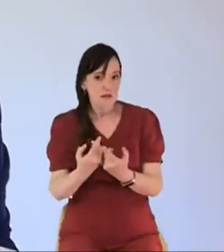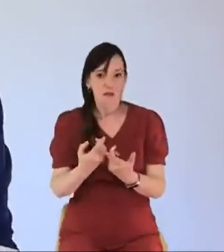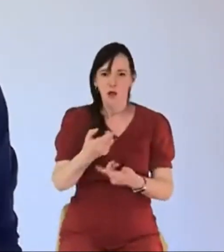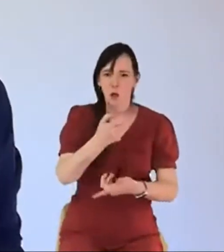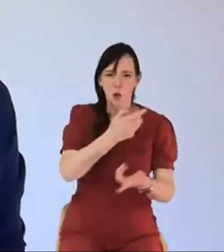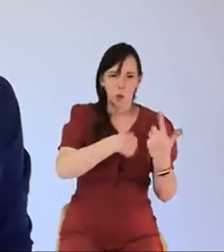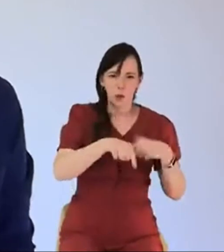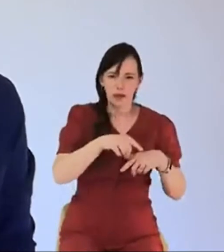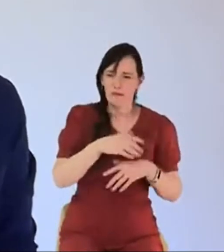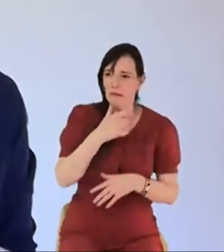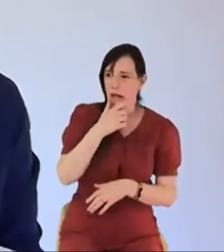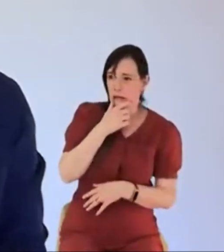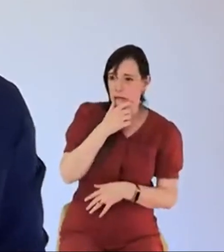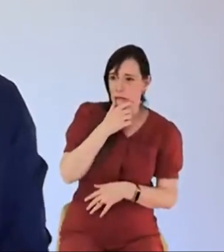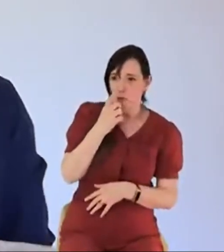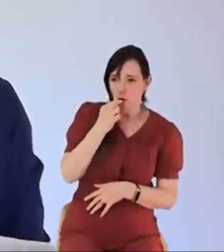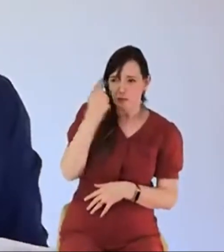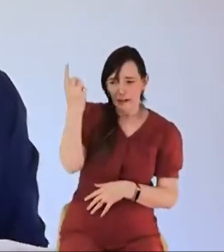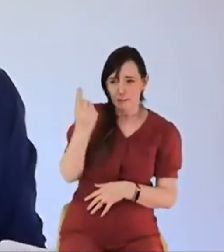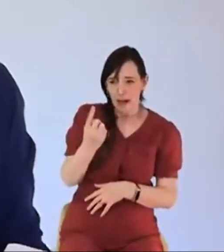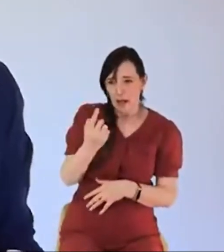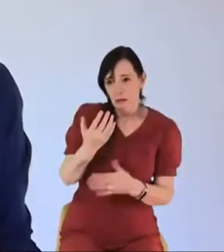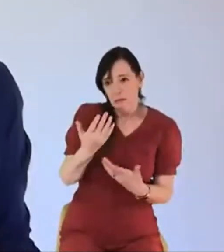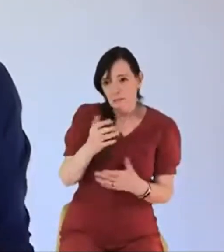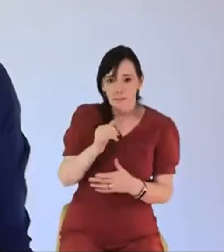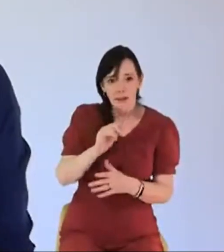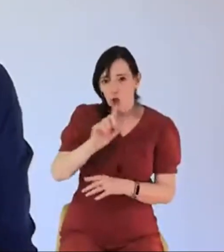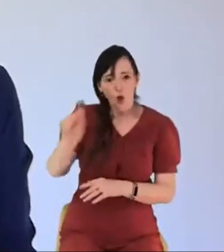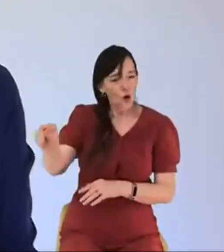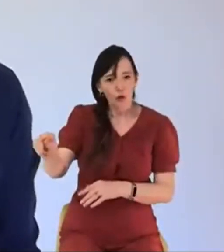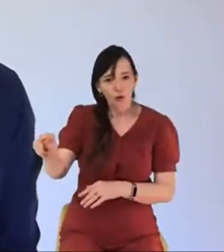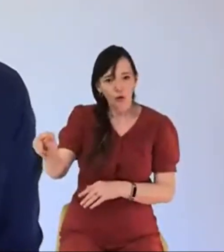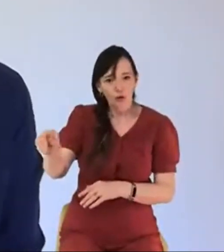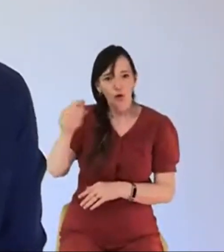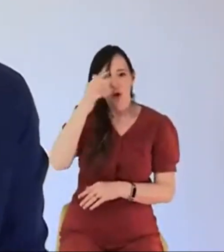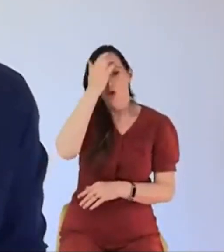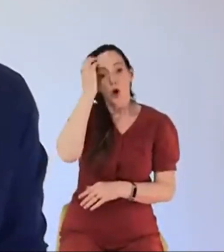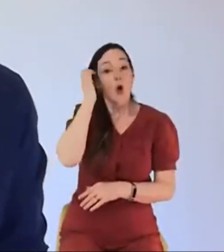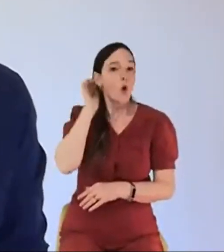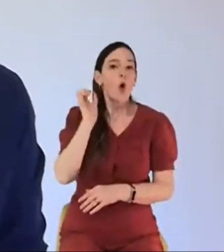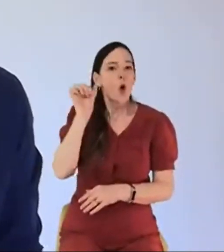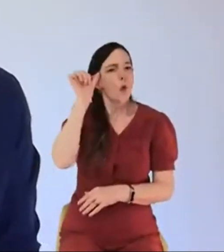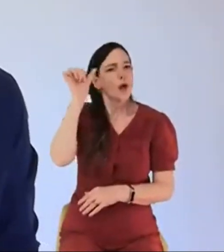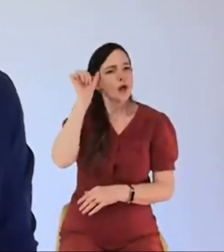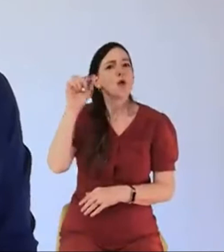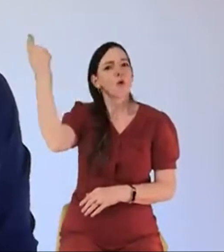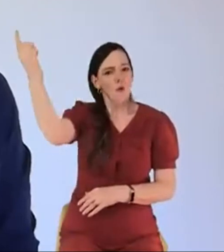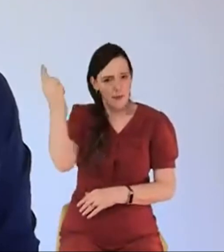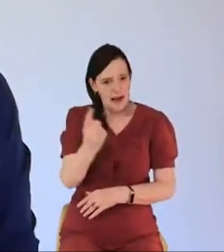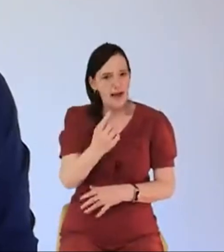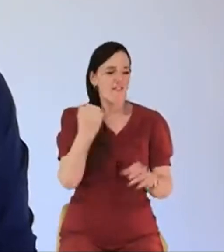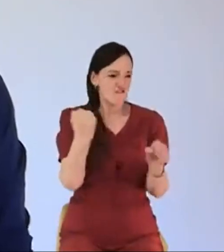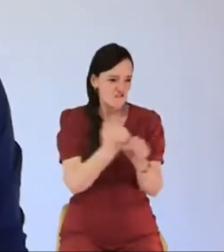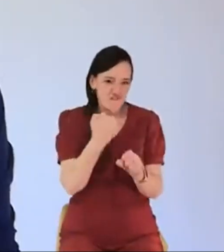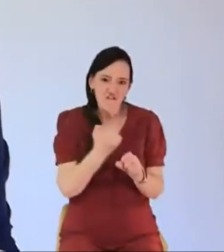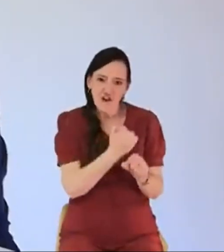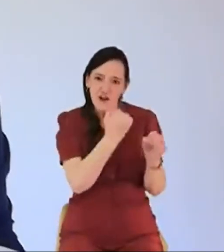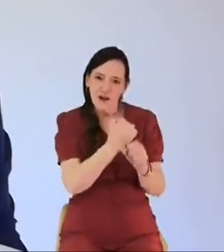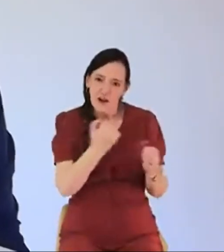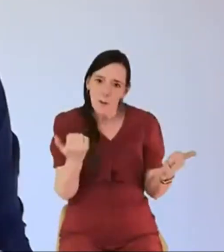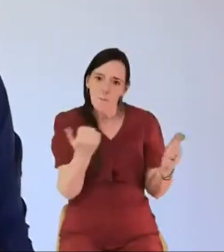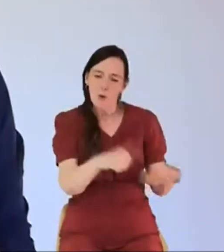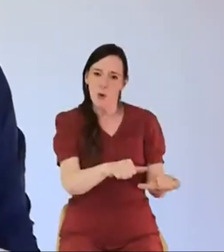We knew He hadn't just come To open up the boiler The whole point Of his coming Was to fix it It